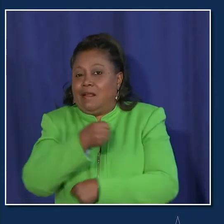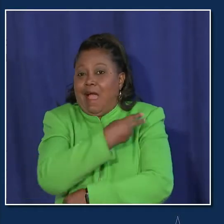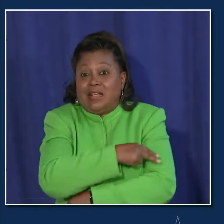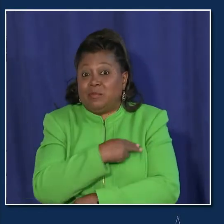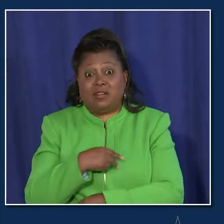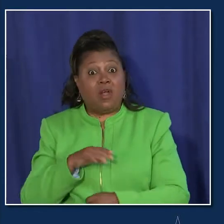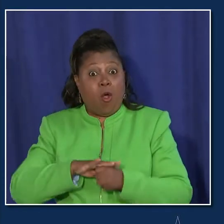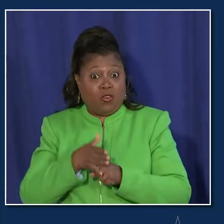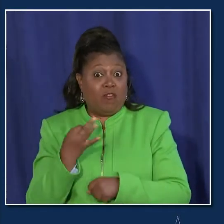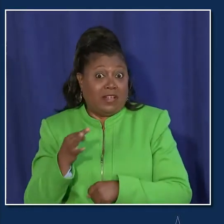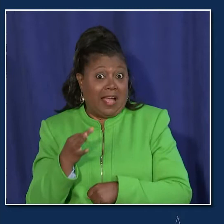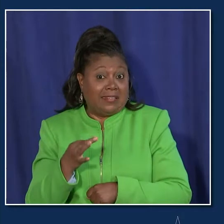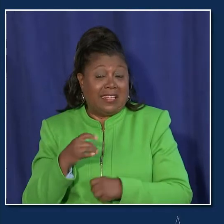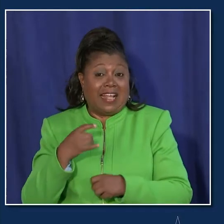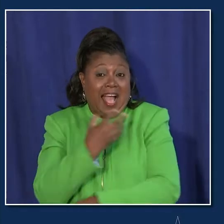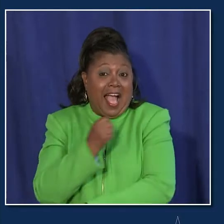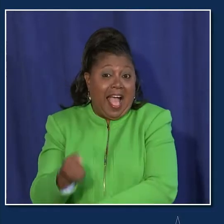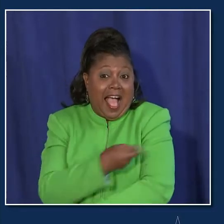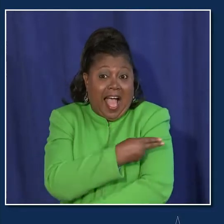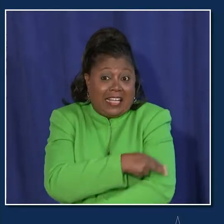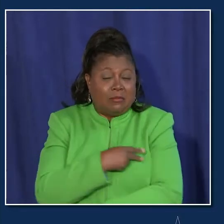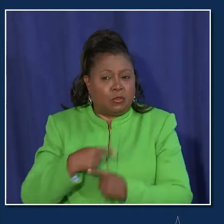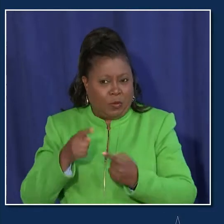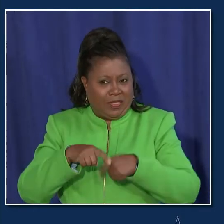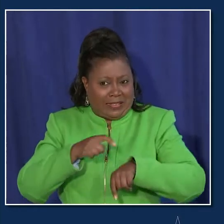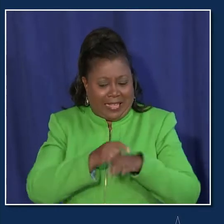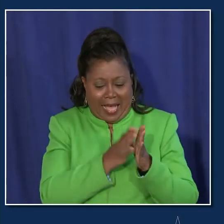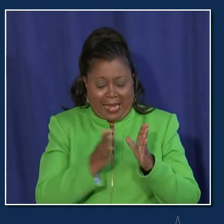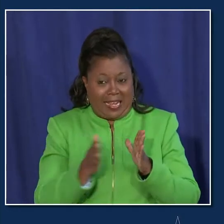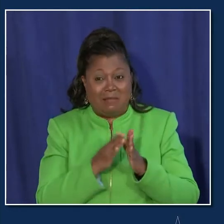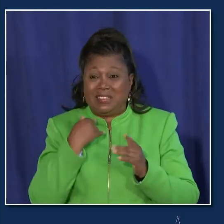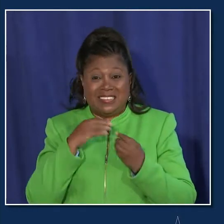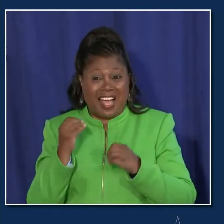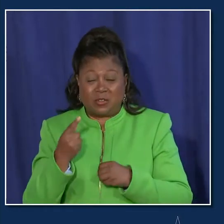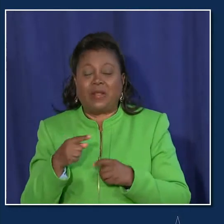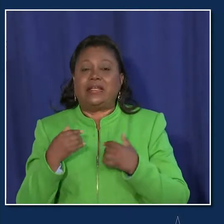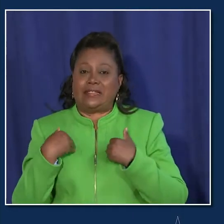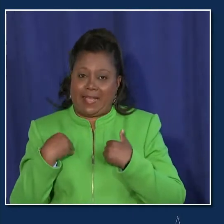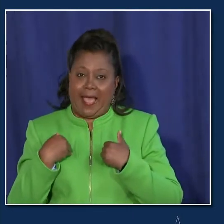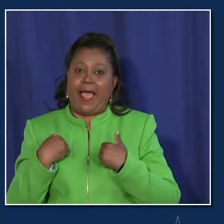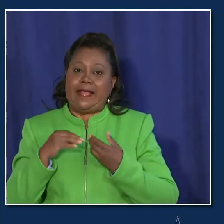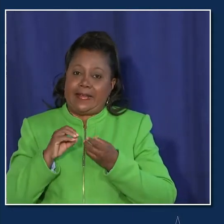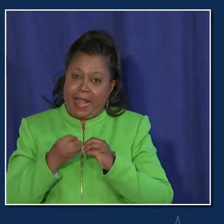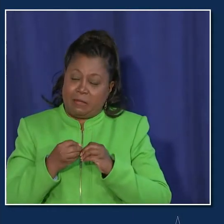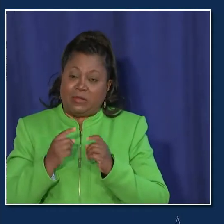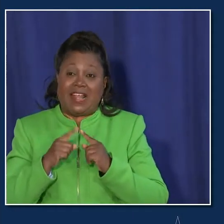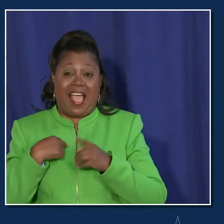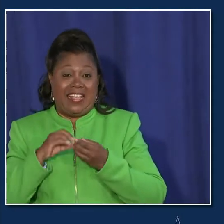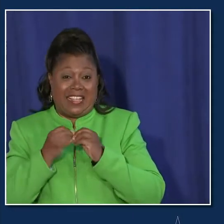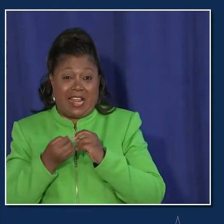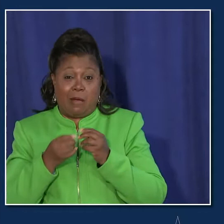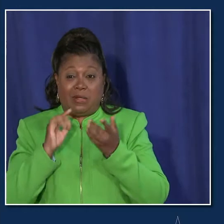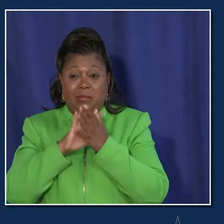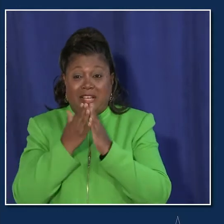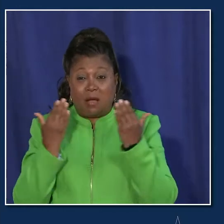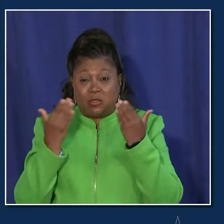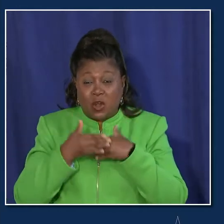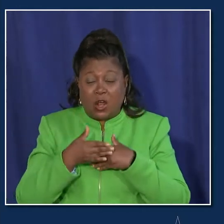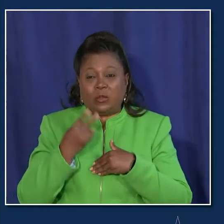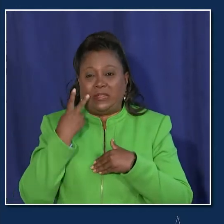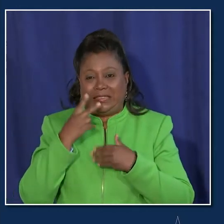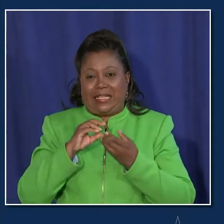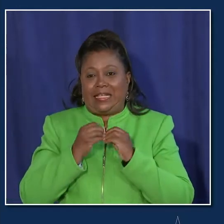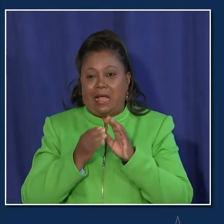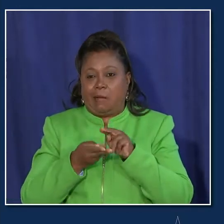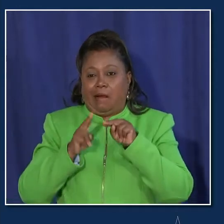hospitalization, a COVID hospitalization during this time period. But anything that's not green has had cases. And then as the numbers get darker, we see the